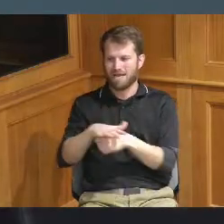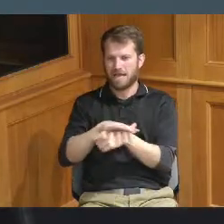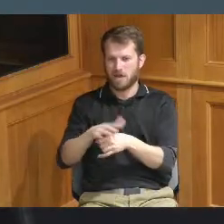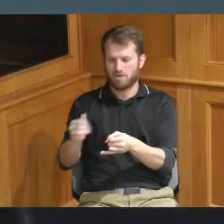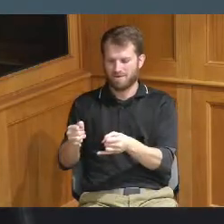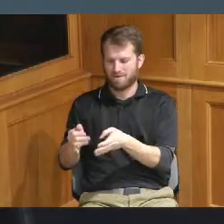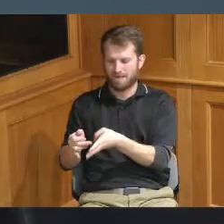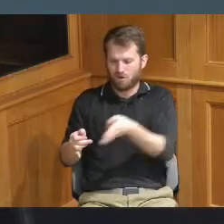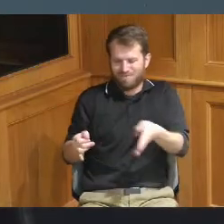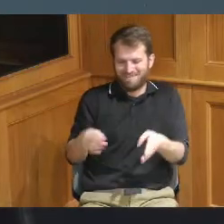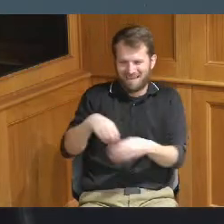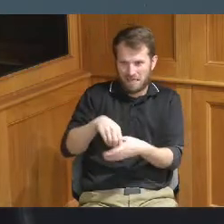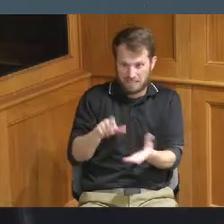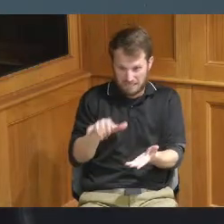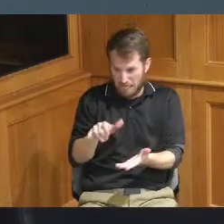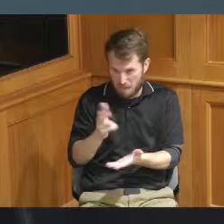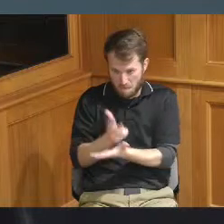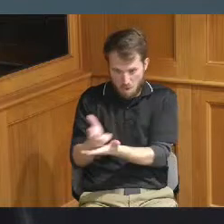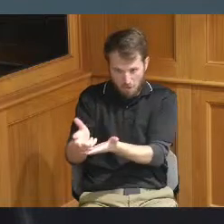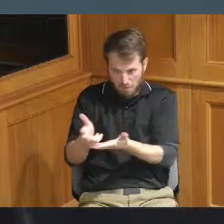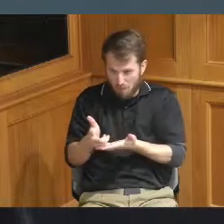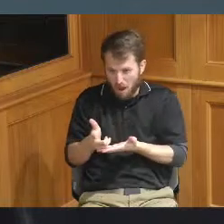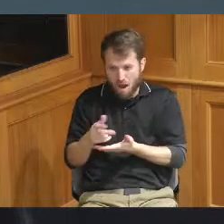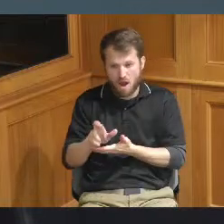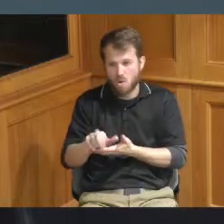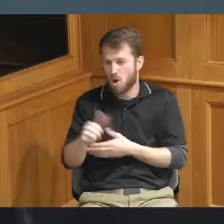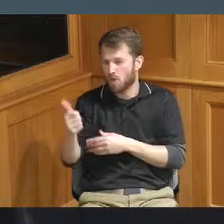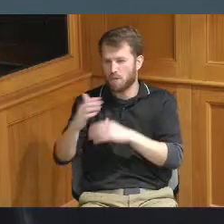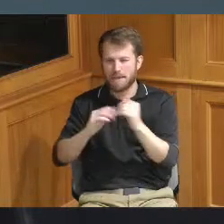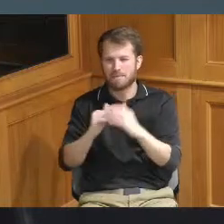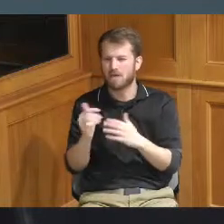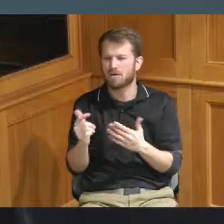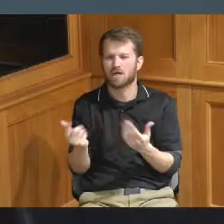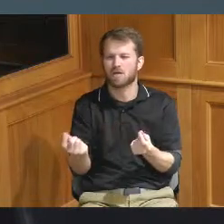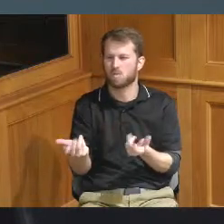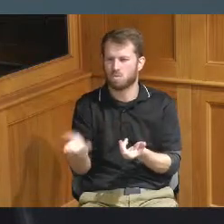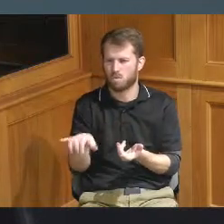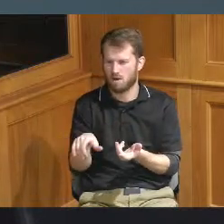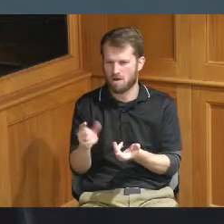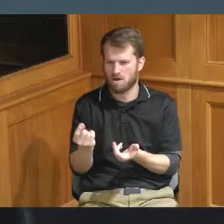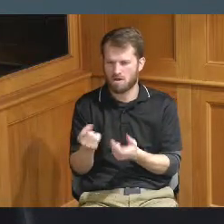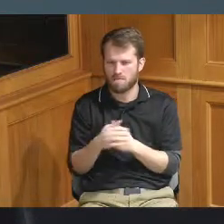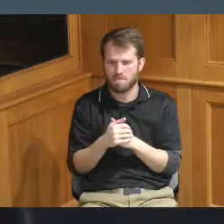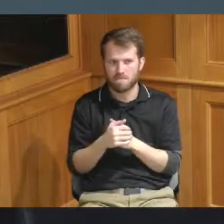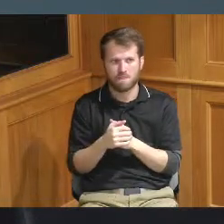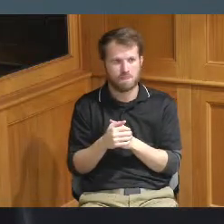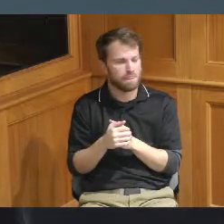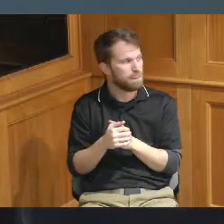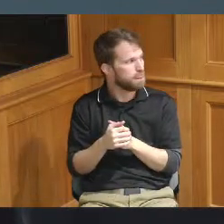Is that just a parking lot, or is it another building, or what is that?